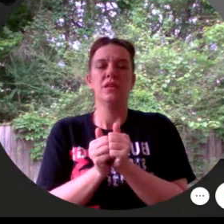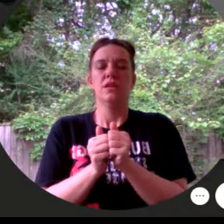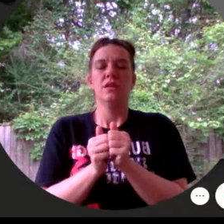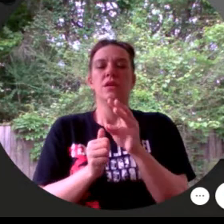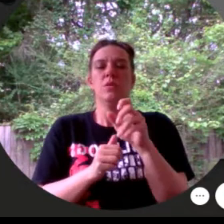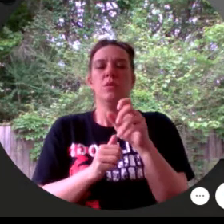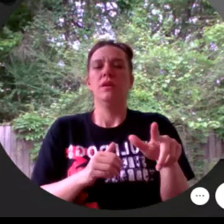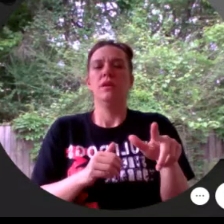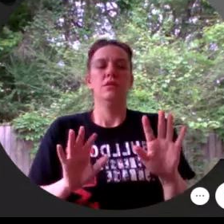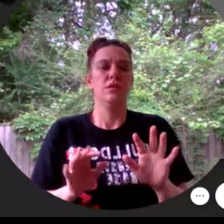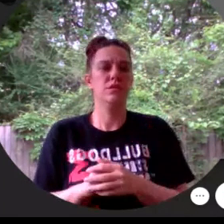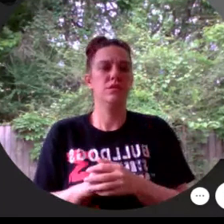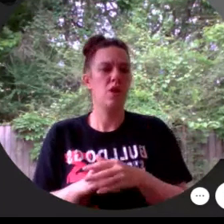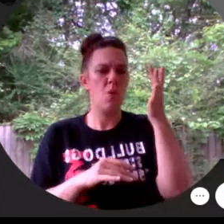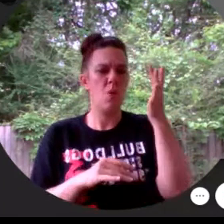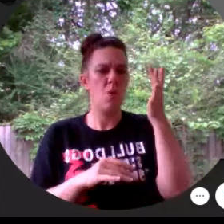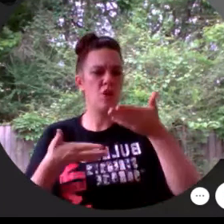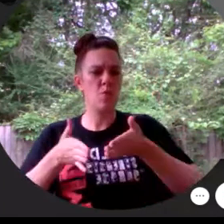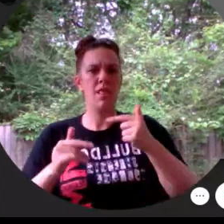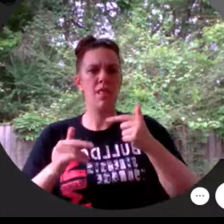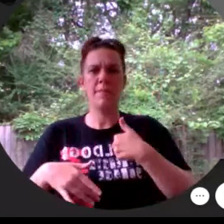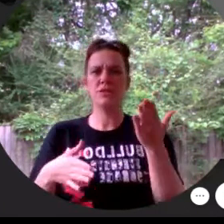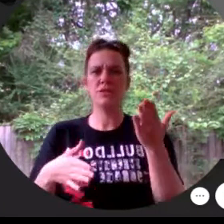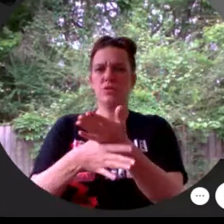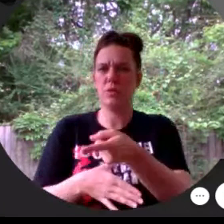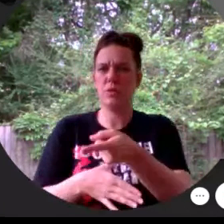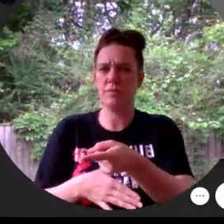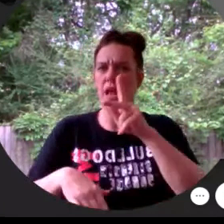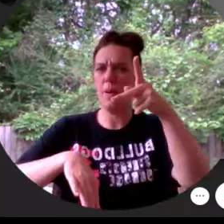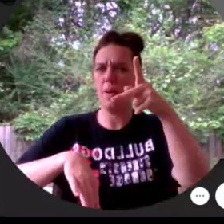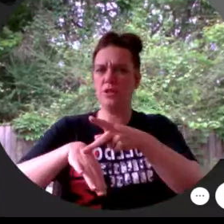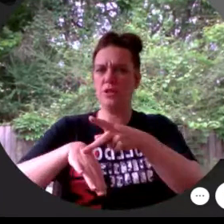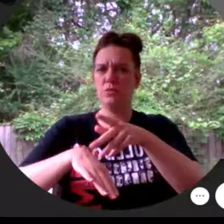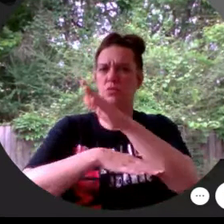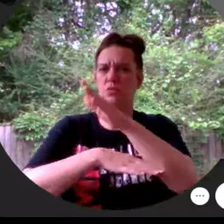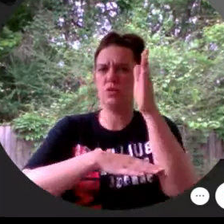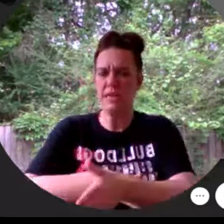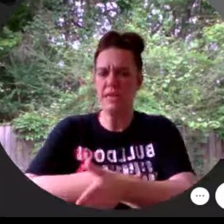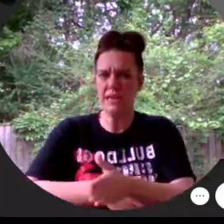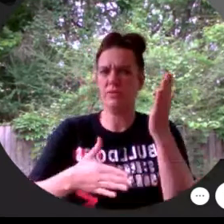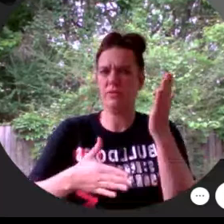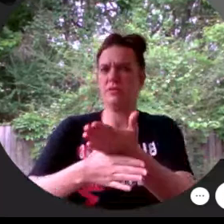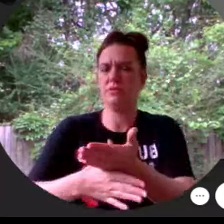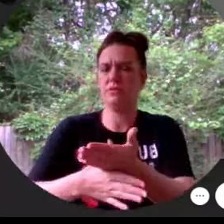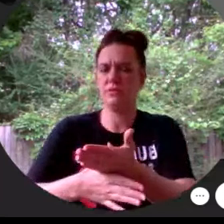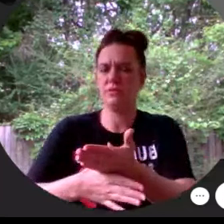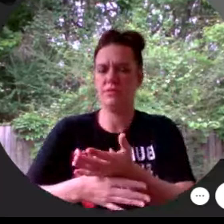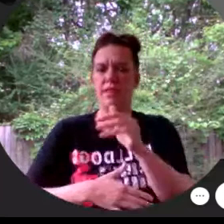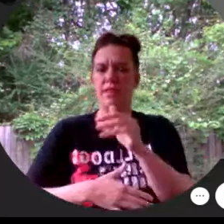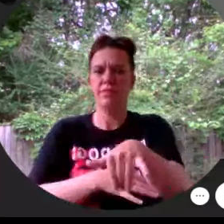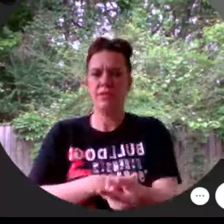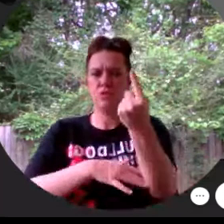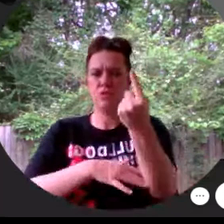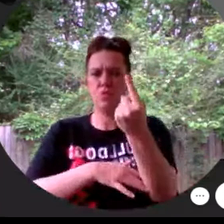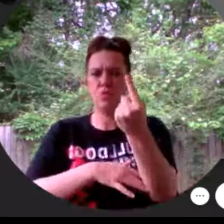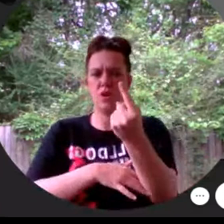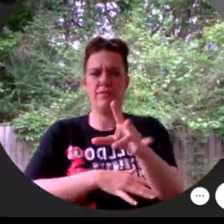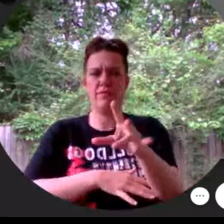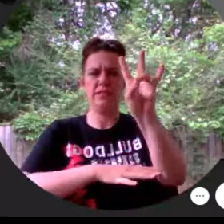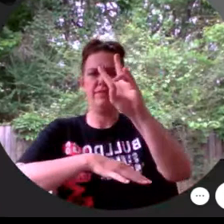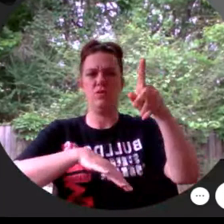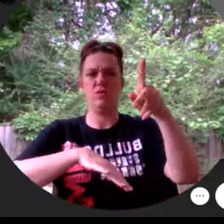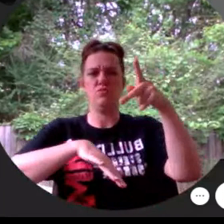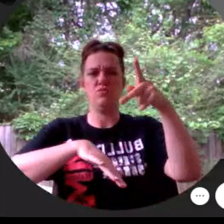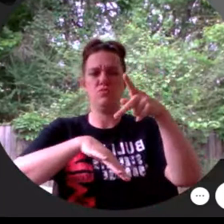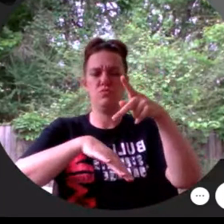are you letting me interrupt you? A principal should never be interrupted. That's one of the 7